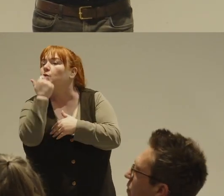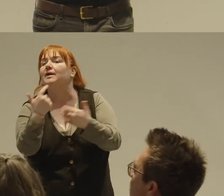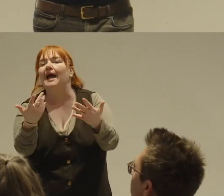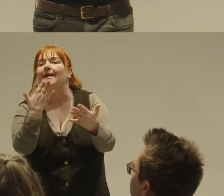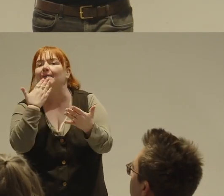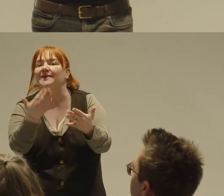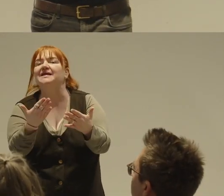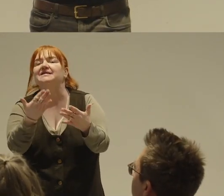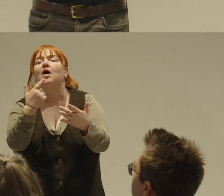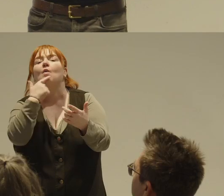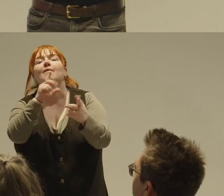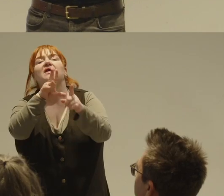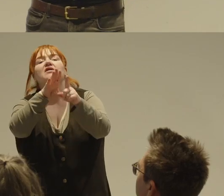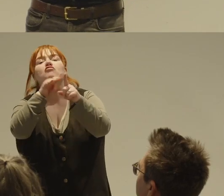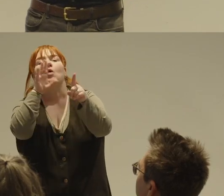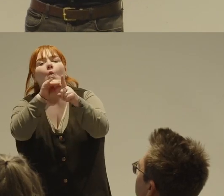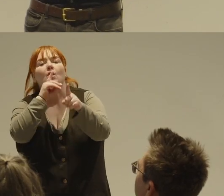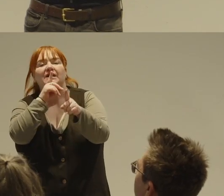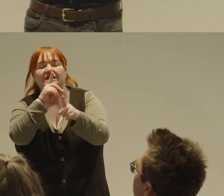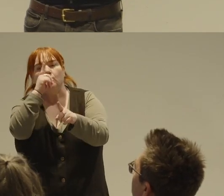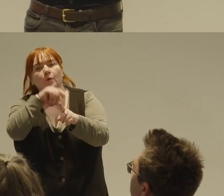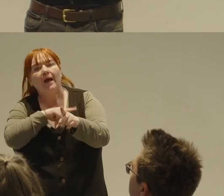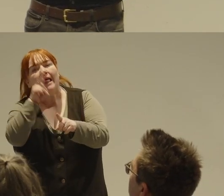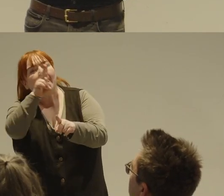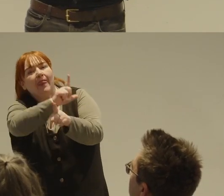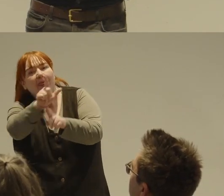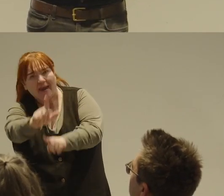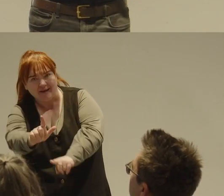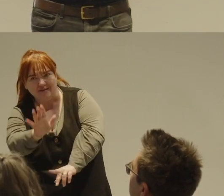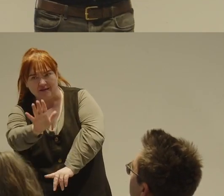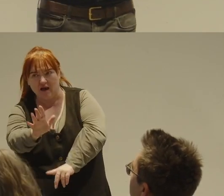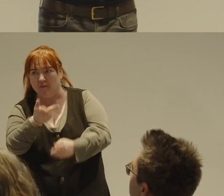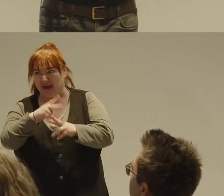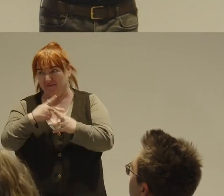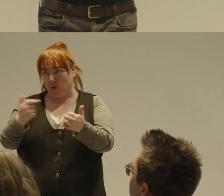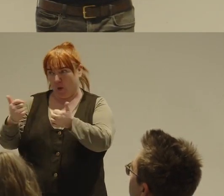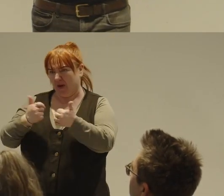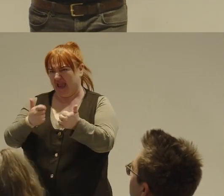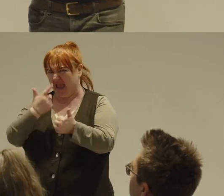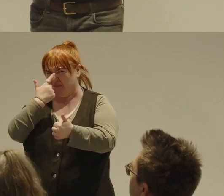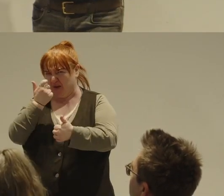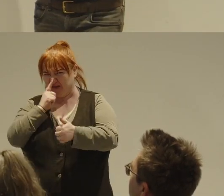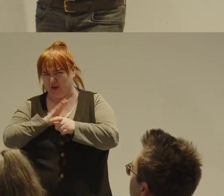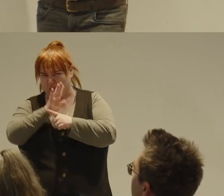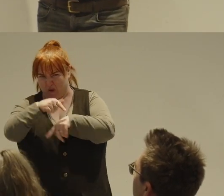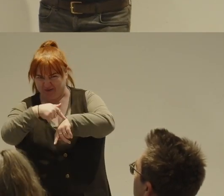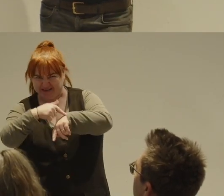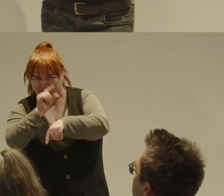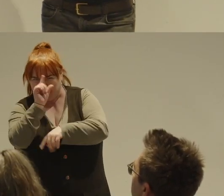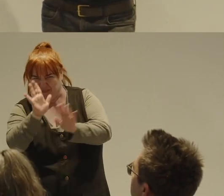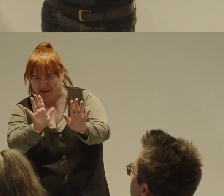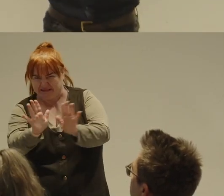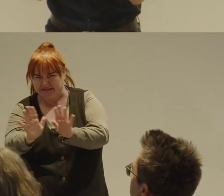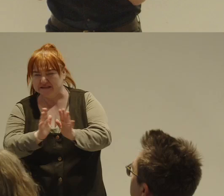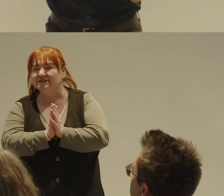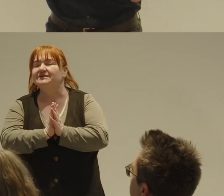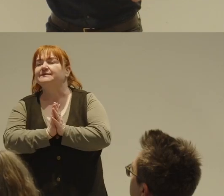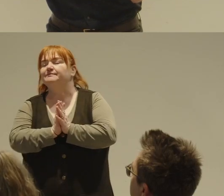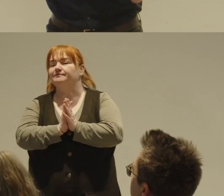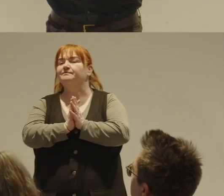last few minutes afterwards. But if we're okay, we might run over a bit, if that's okay.